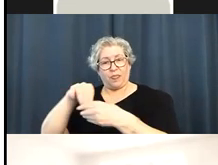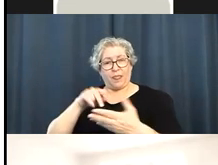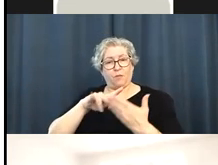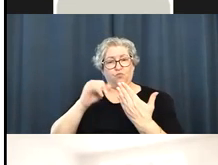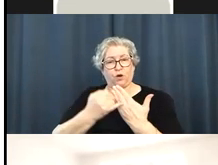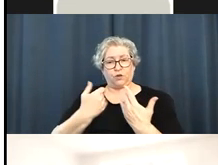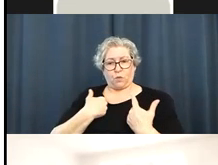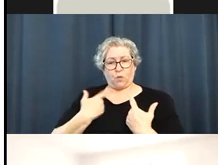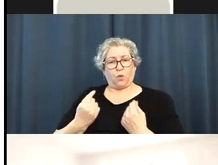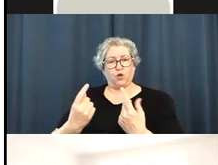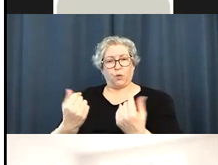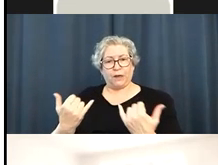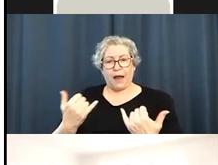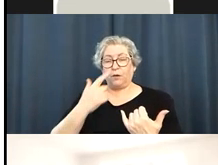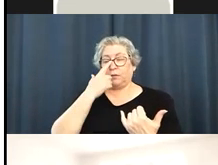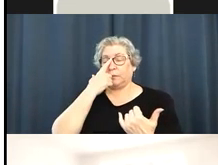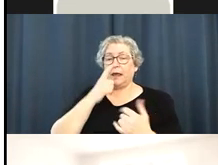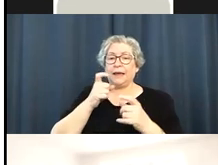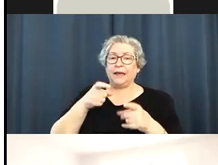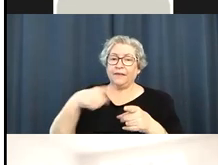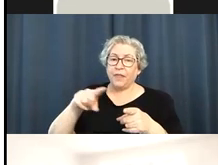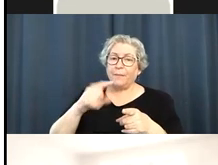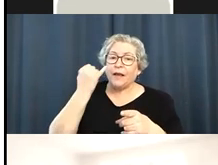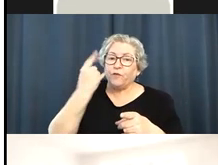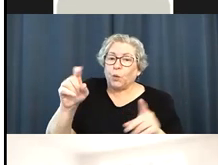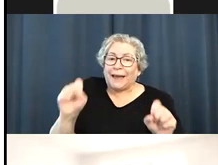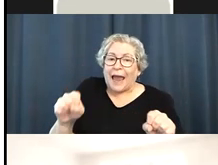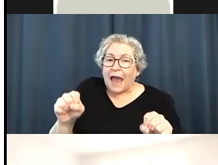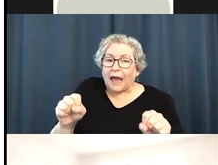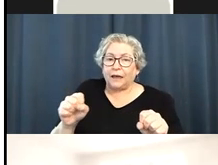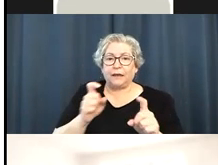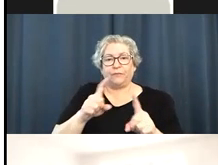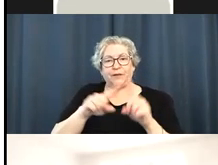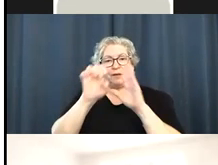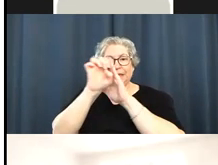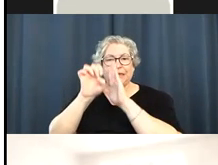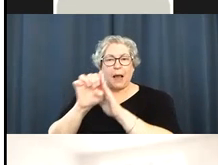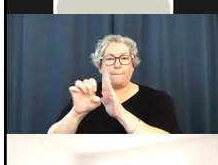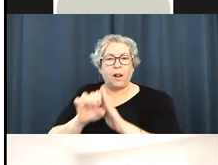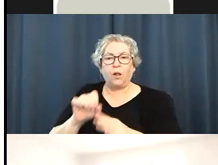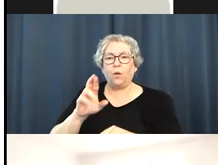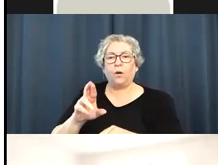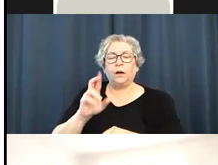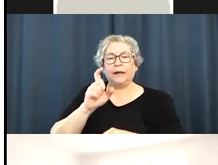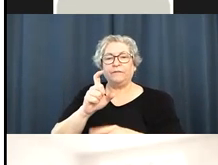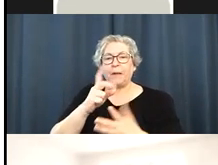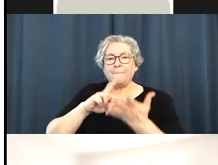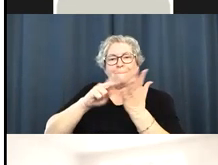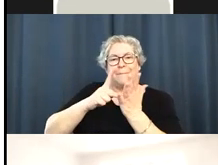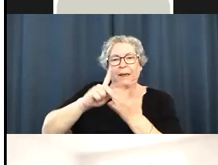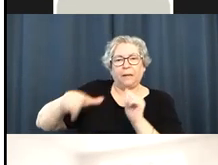work that we're doing. And then give them, if you can, give them examples or give context for what is